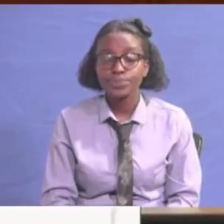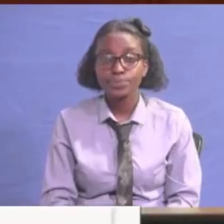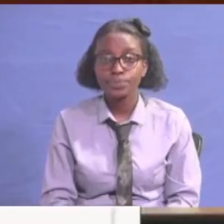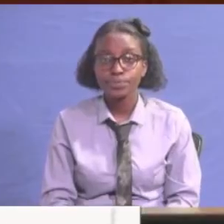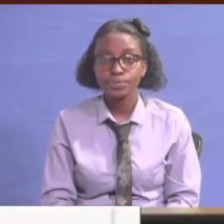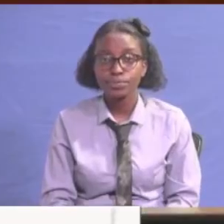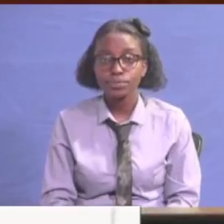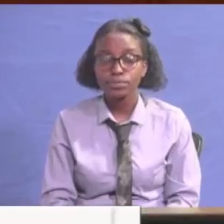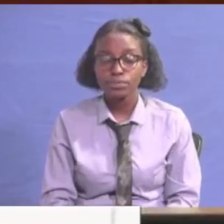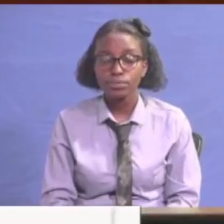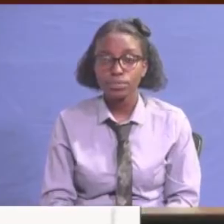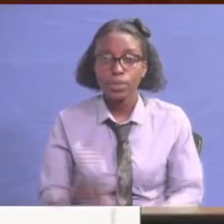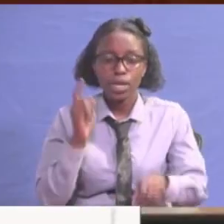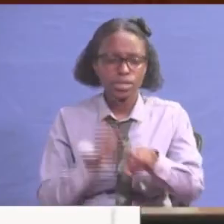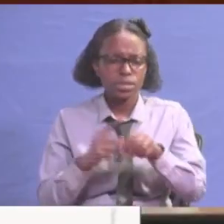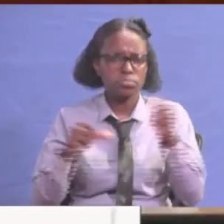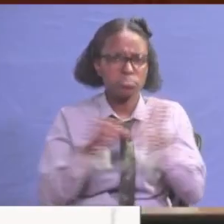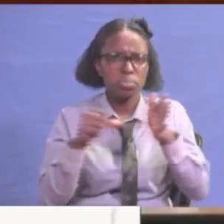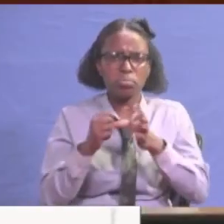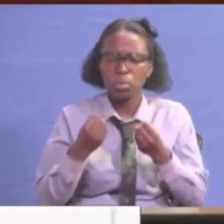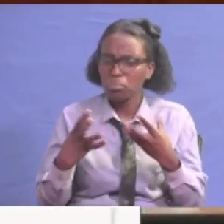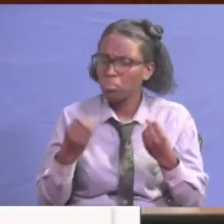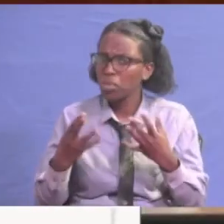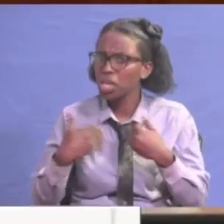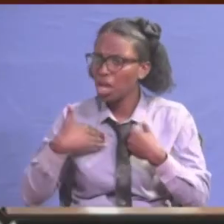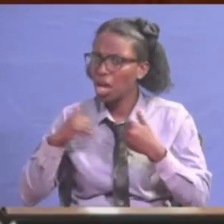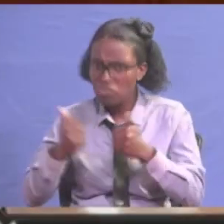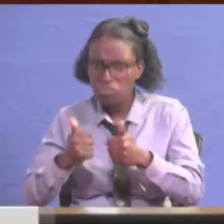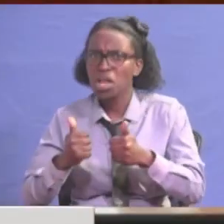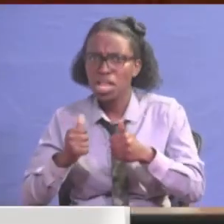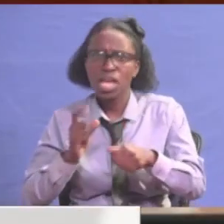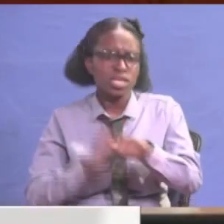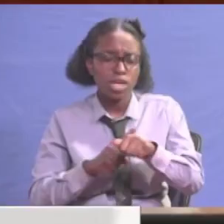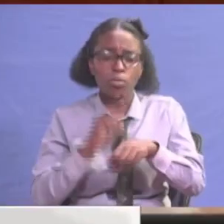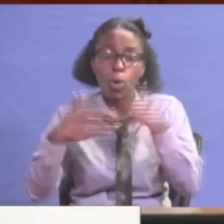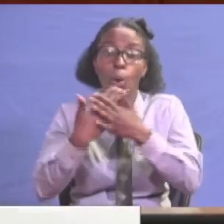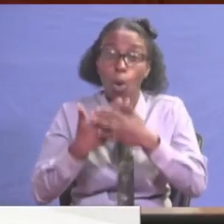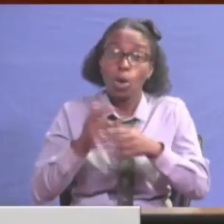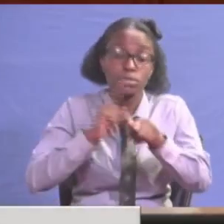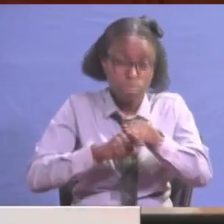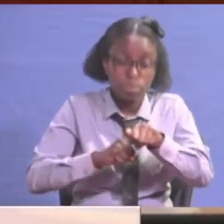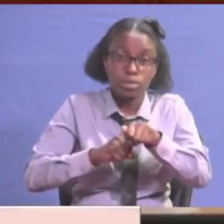Has committed the offense of gross misconduct in the manner of